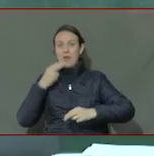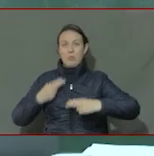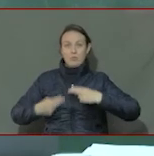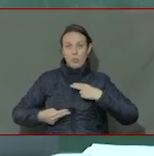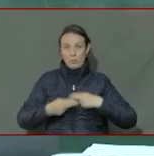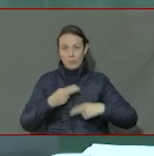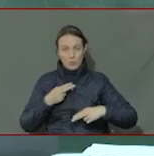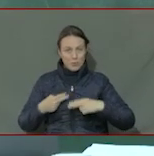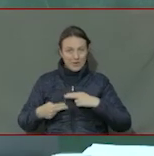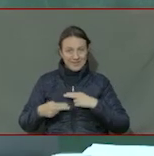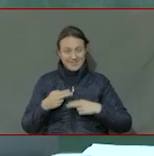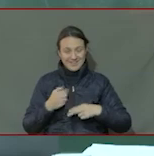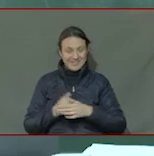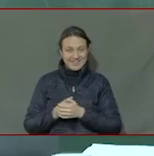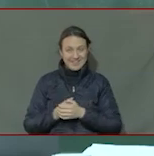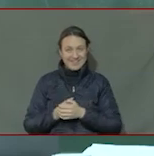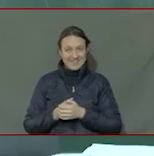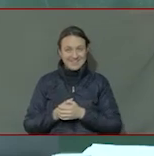involved.